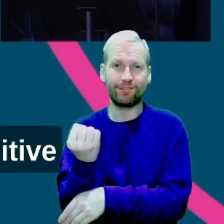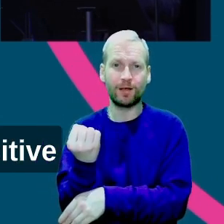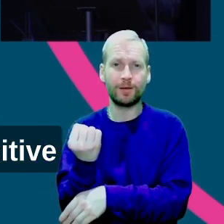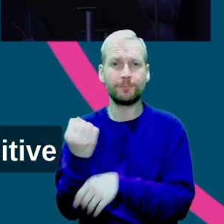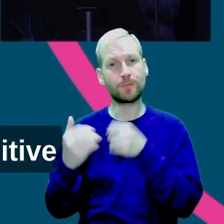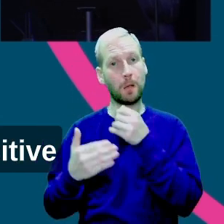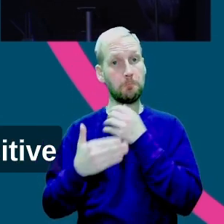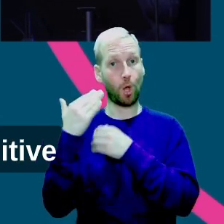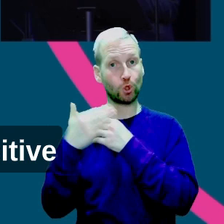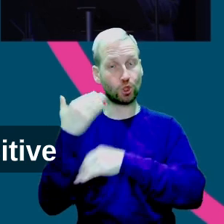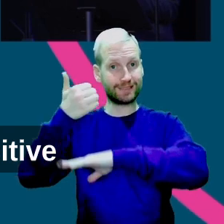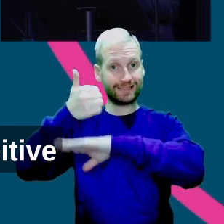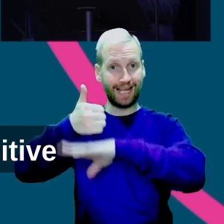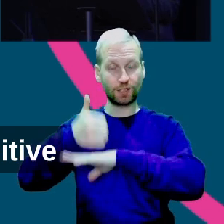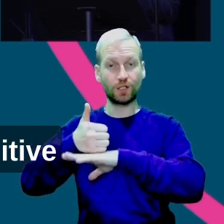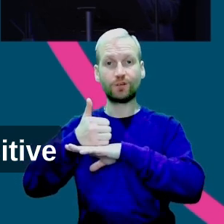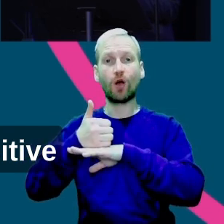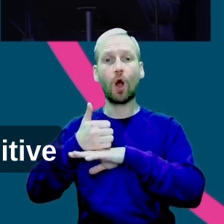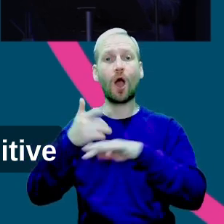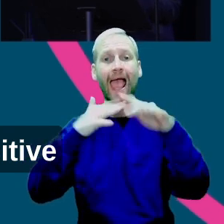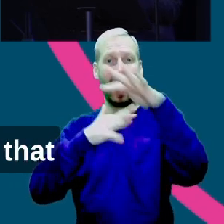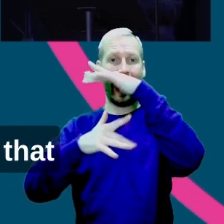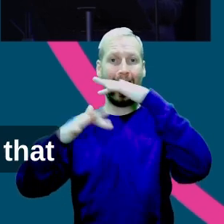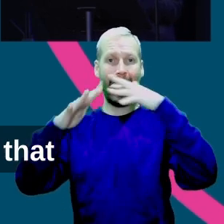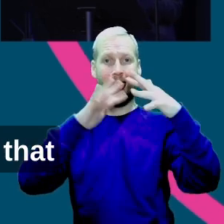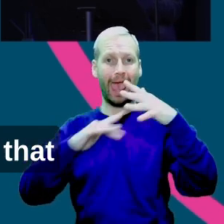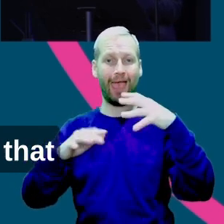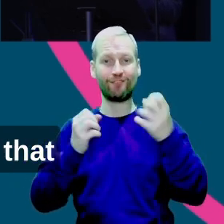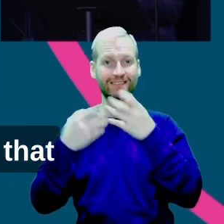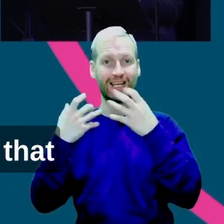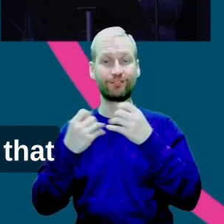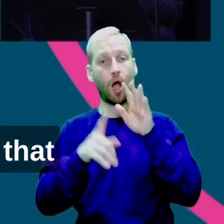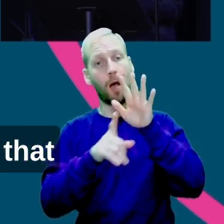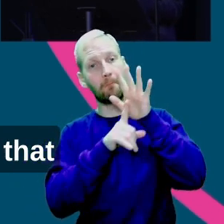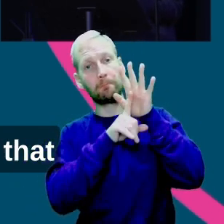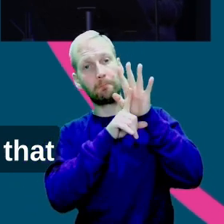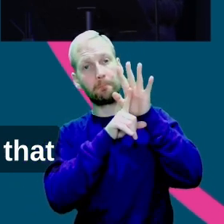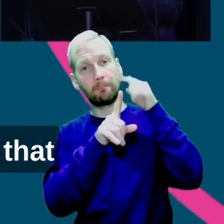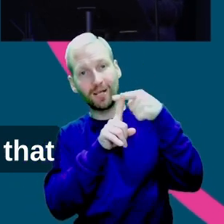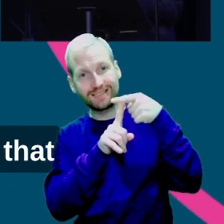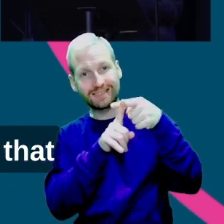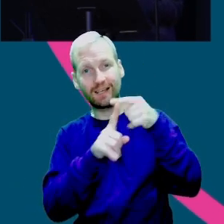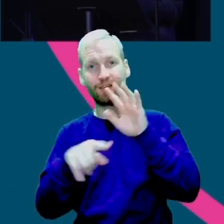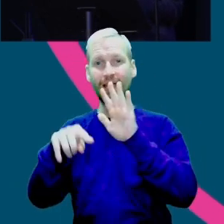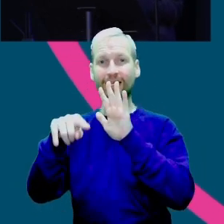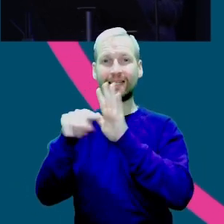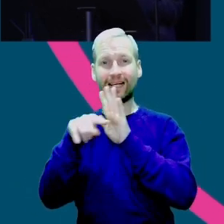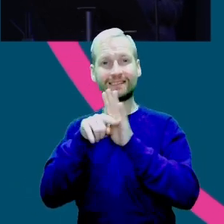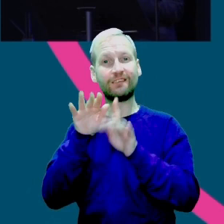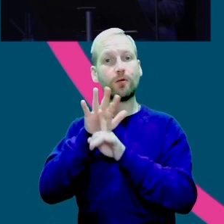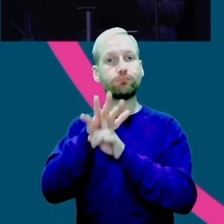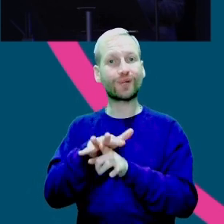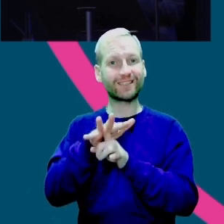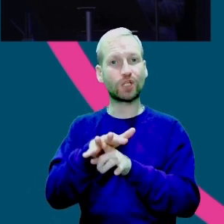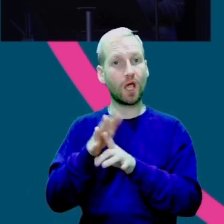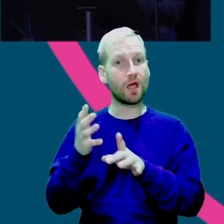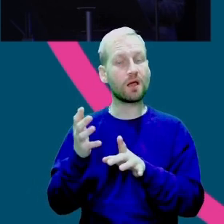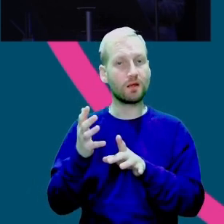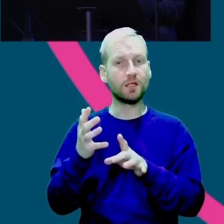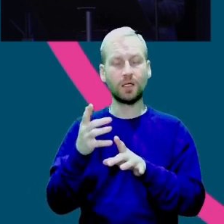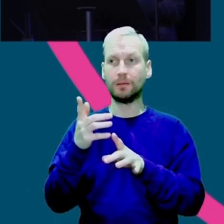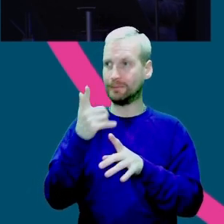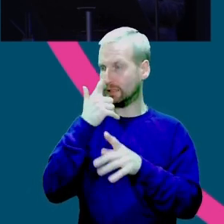modern standards of ventilation to allow positive and negative pressure, which is, again, something that we learned in COVID, that we